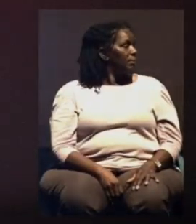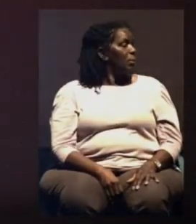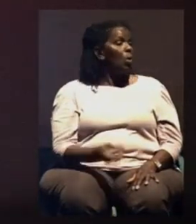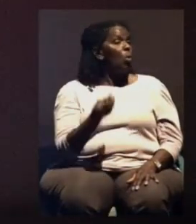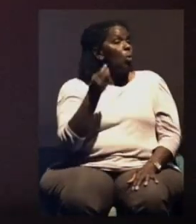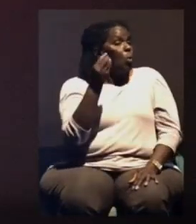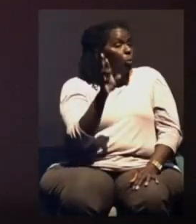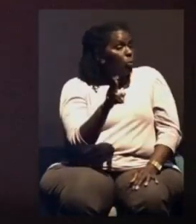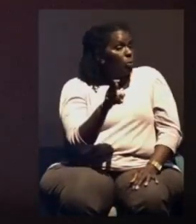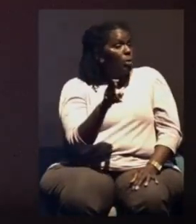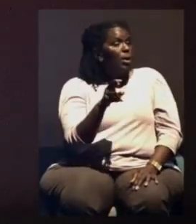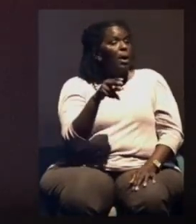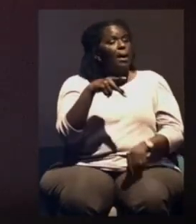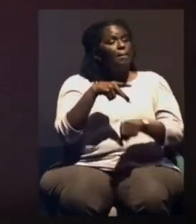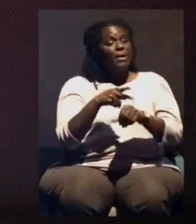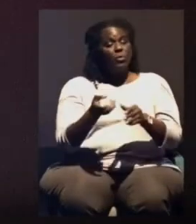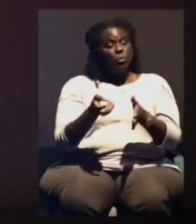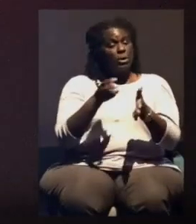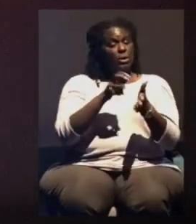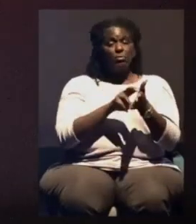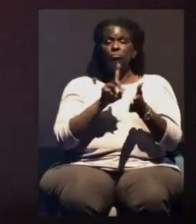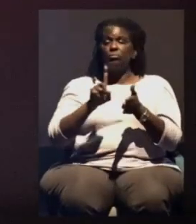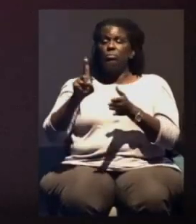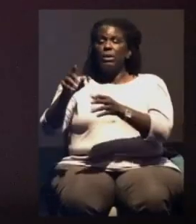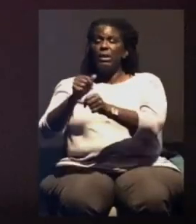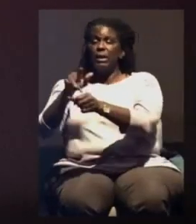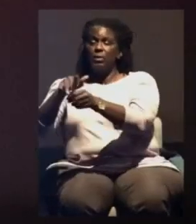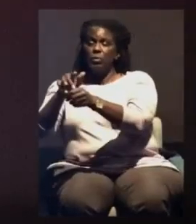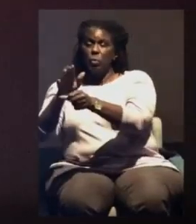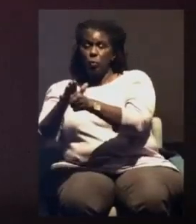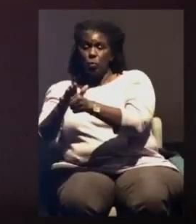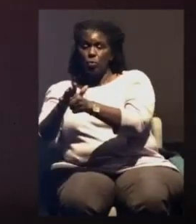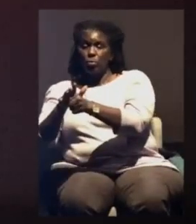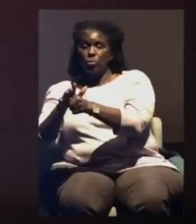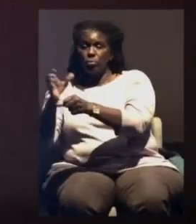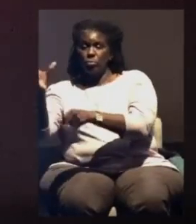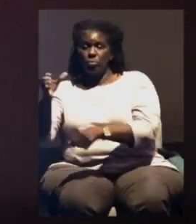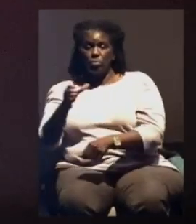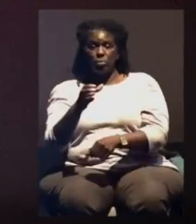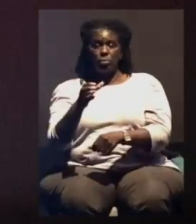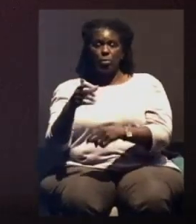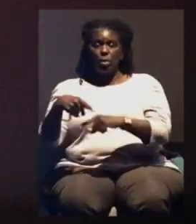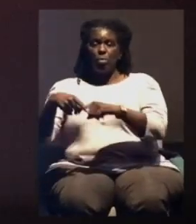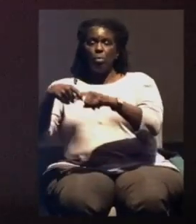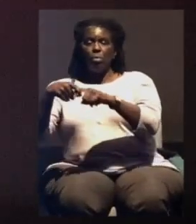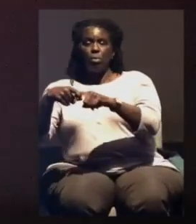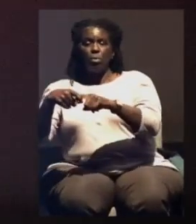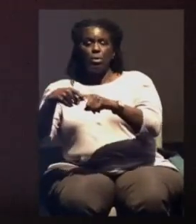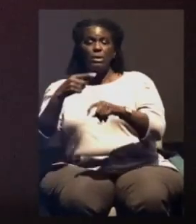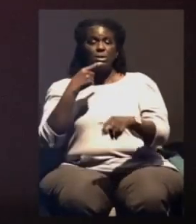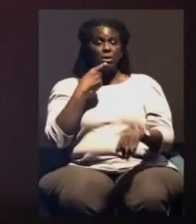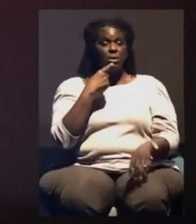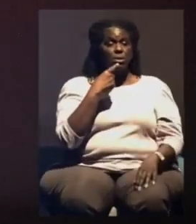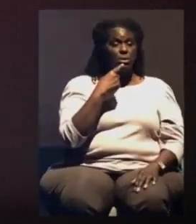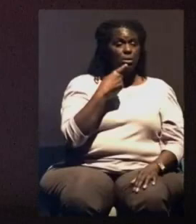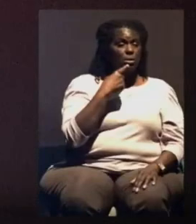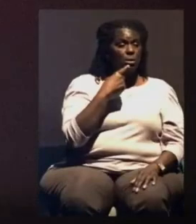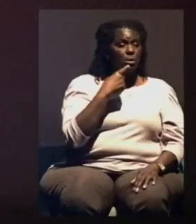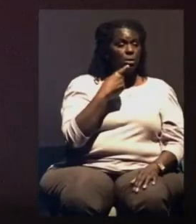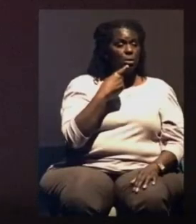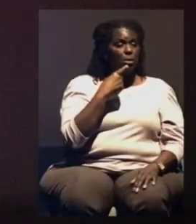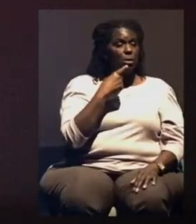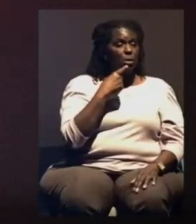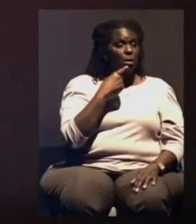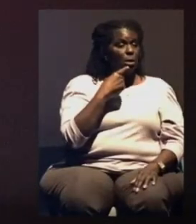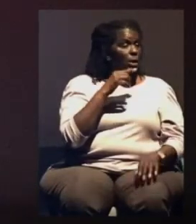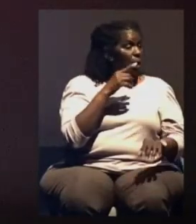Or Peter gets up to get himself a soda, and he pauses as he gets up, and he says, "While I'm up,